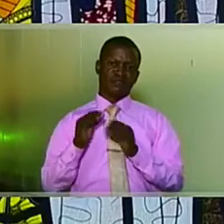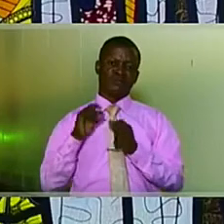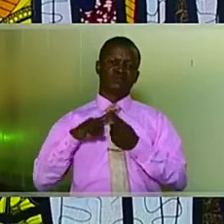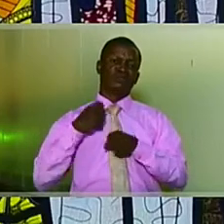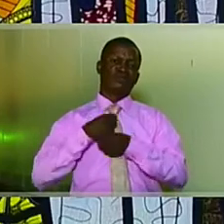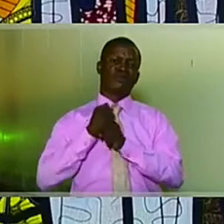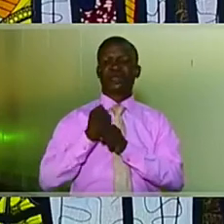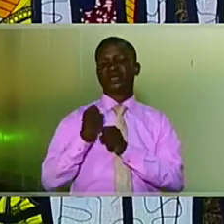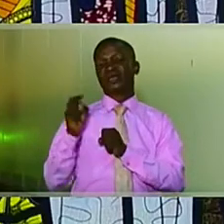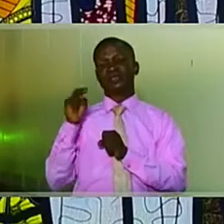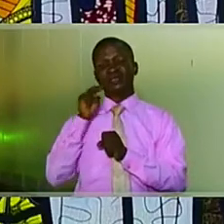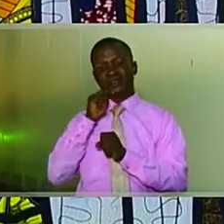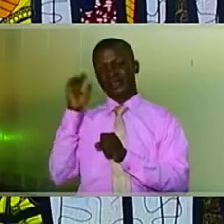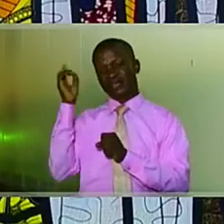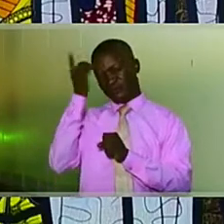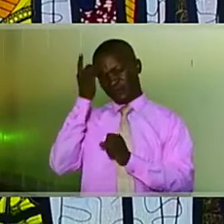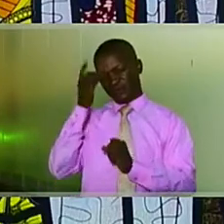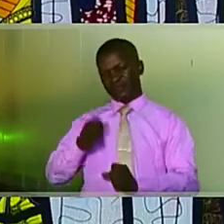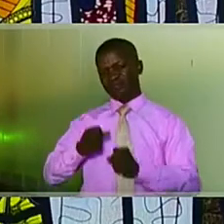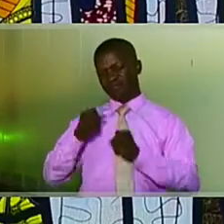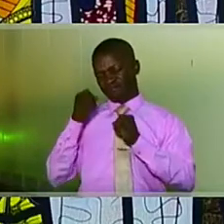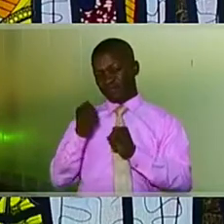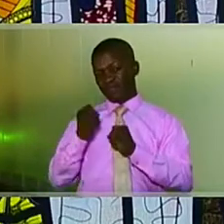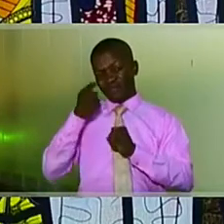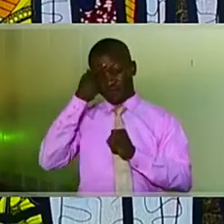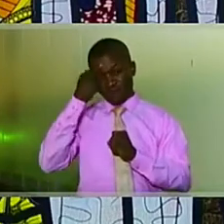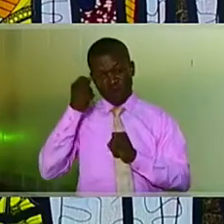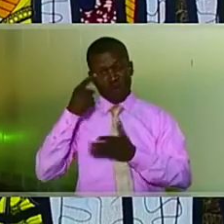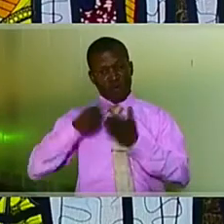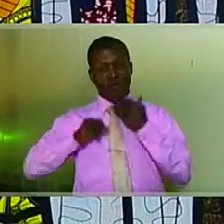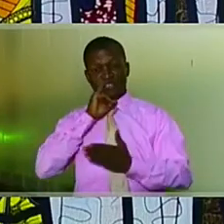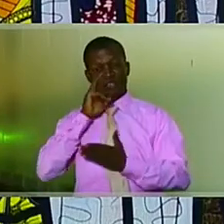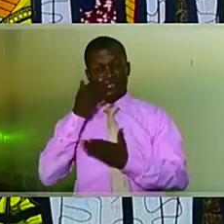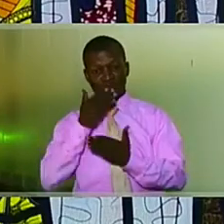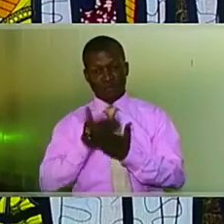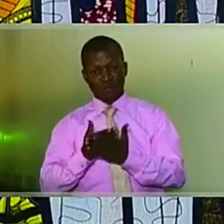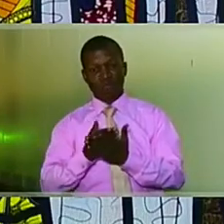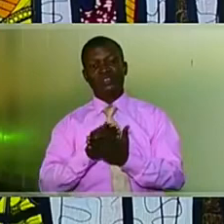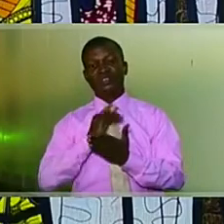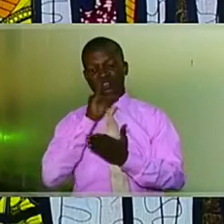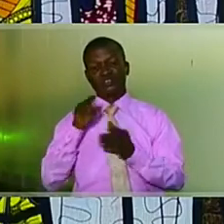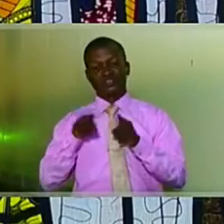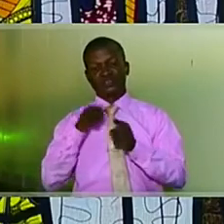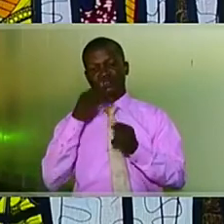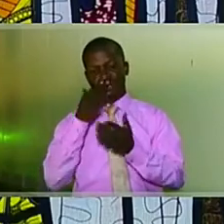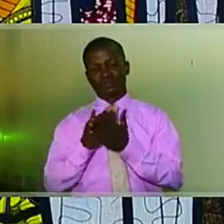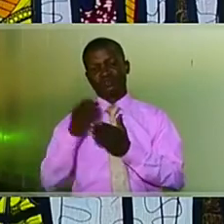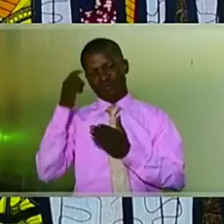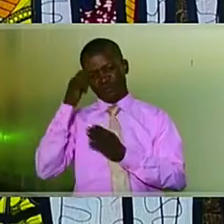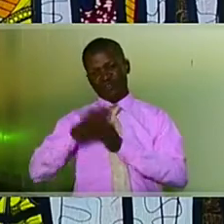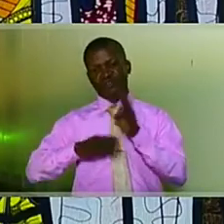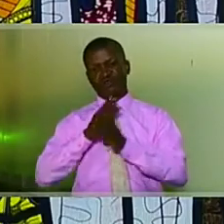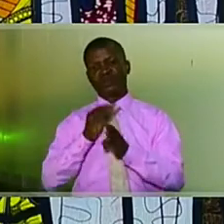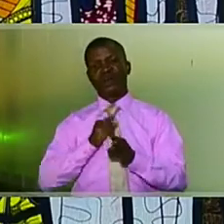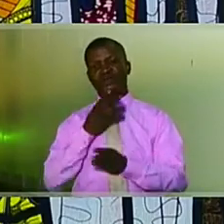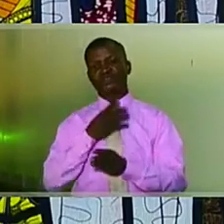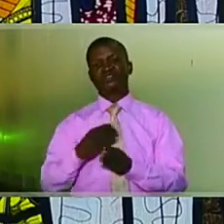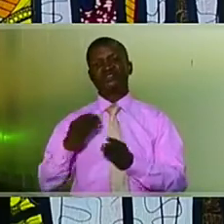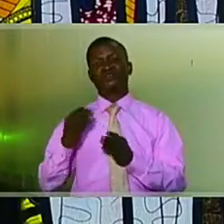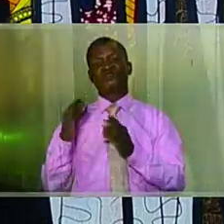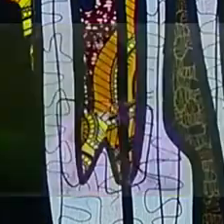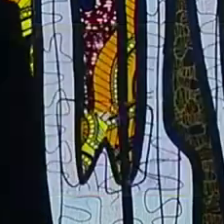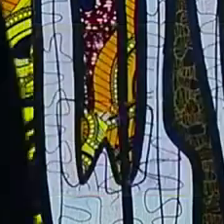Nigerian democracy stronger. Because what is good for Nigeria is good for the world. I wish you all a very successful